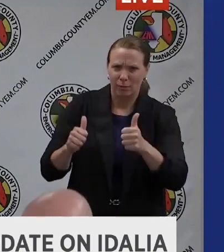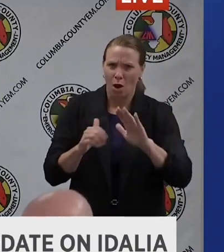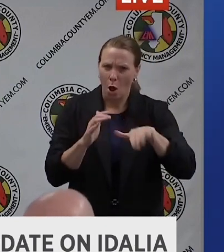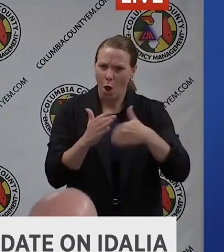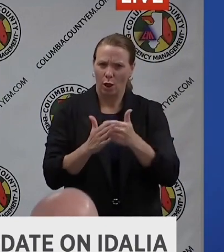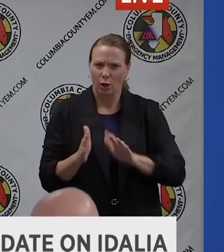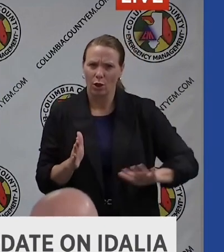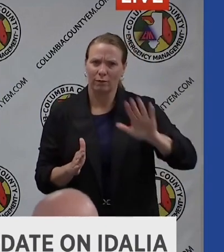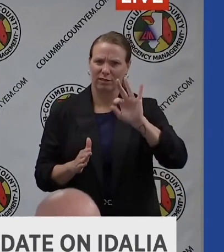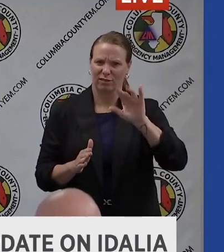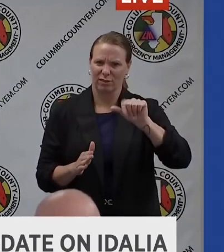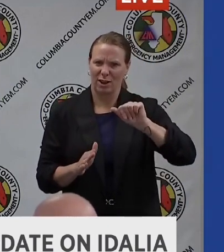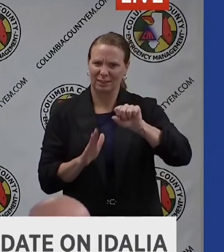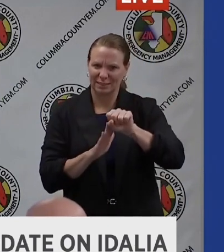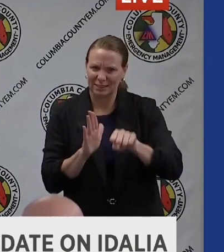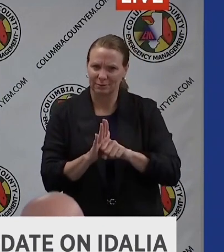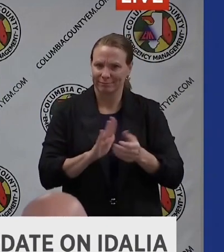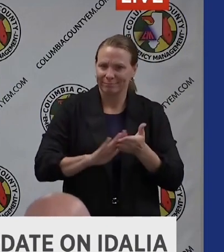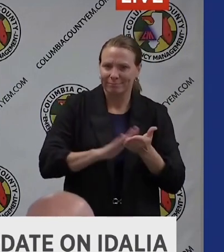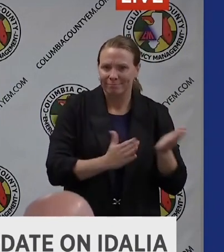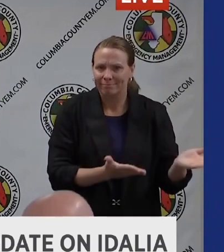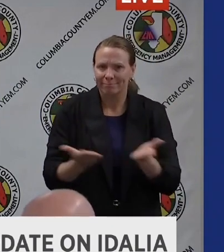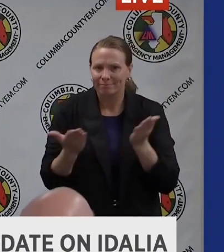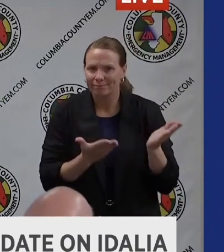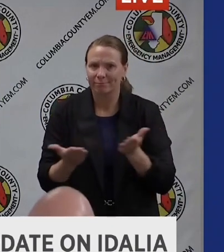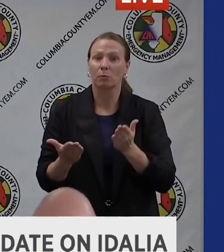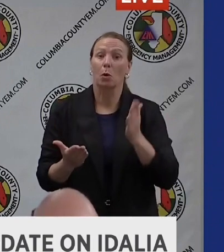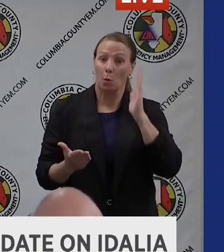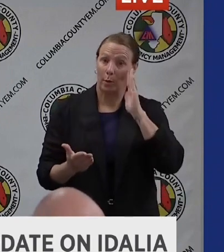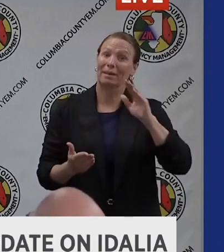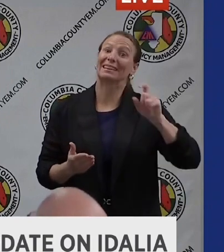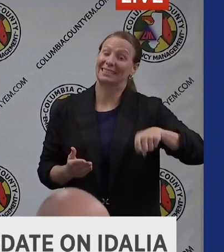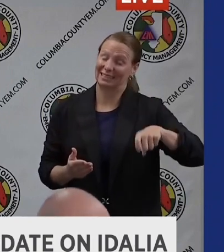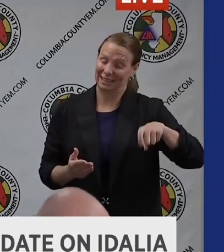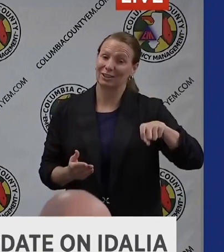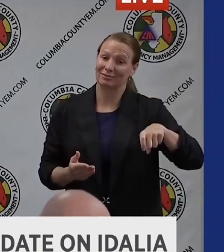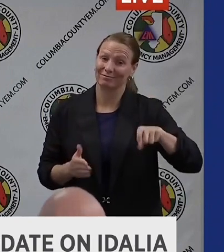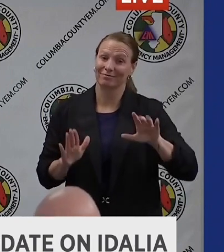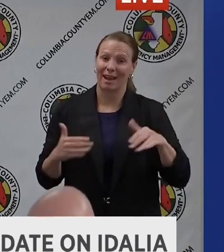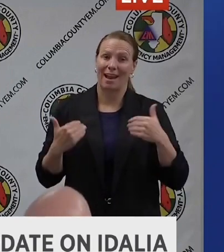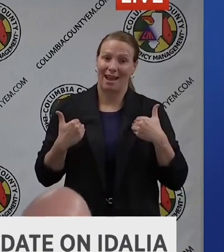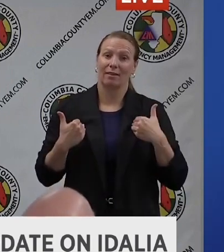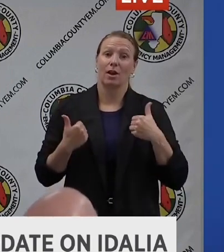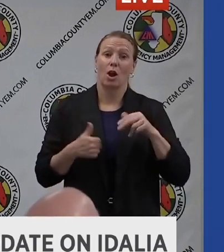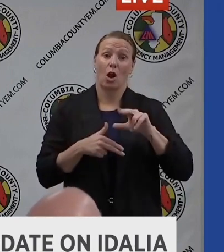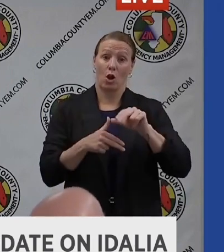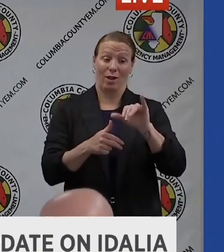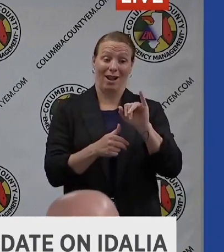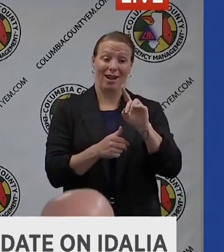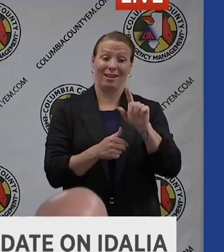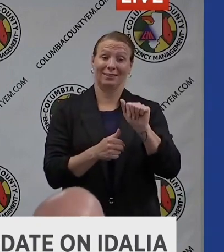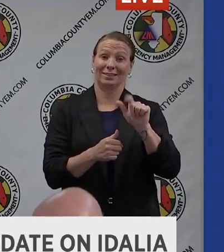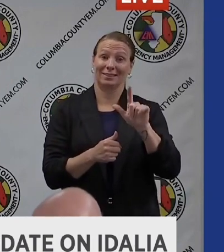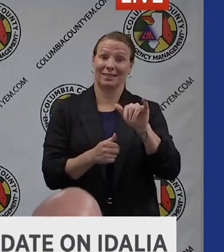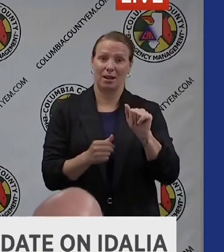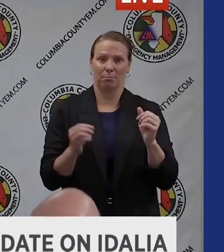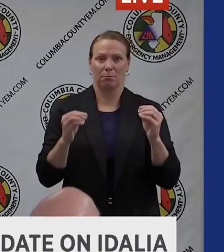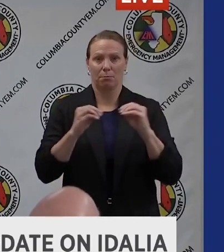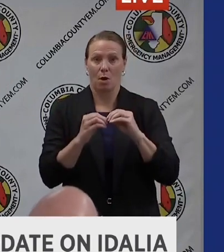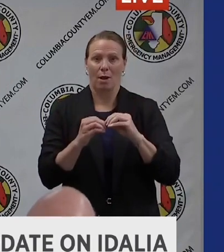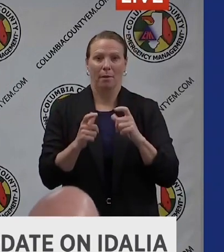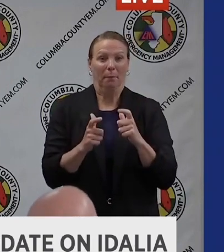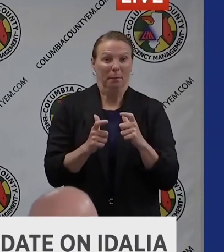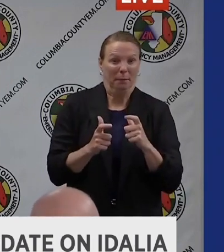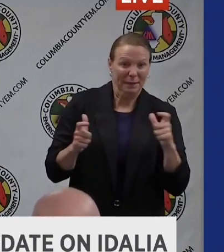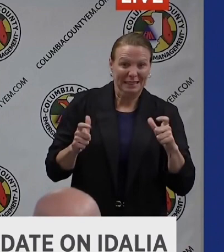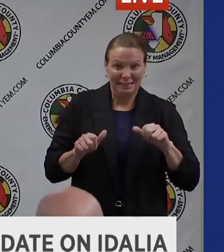and toss operations post-storm. That is going to be necessary. Hurricane Ian because it was a more populated area,